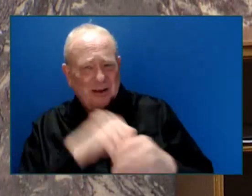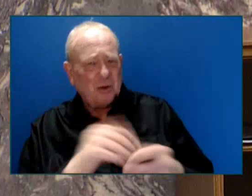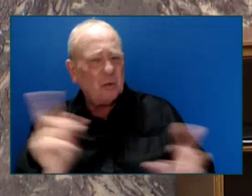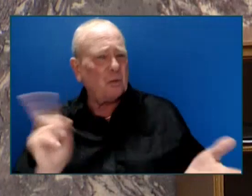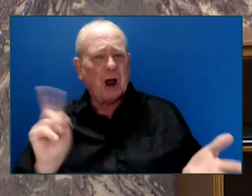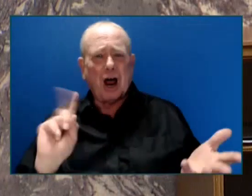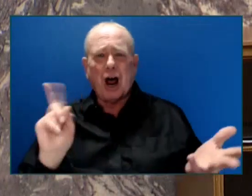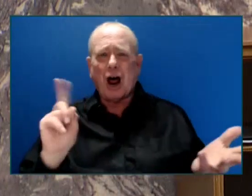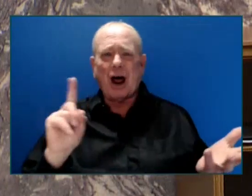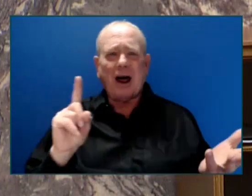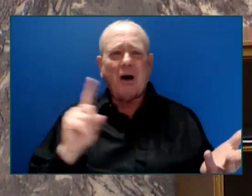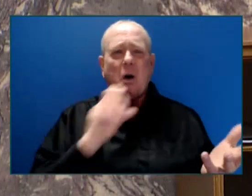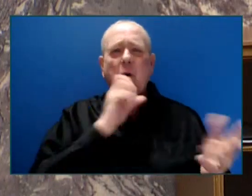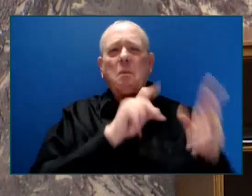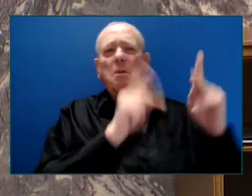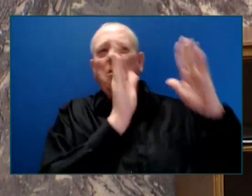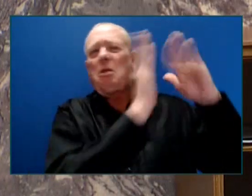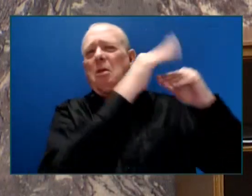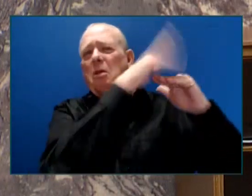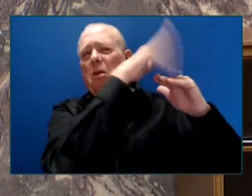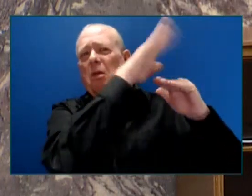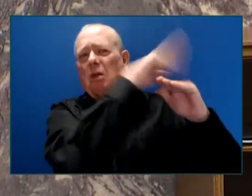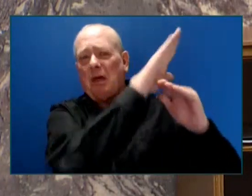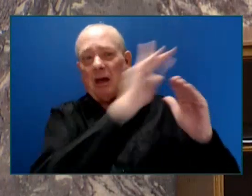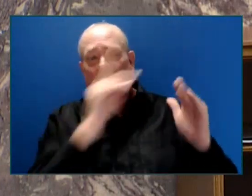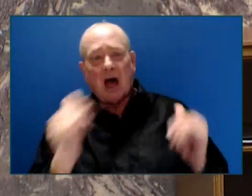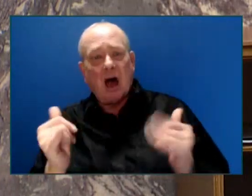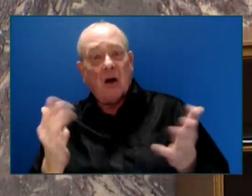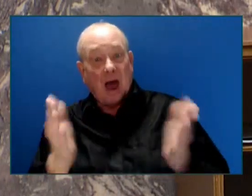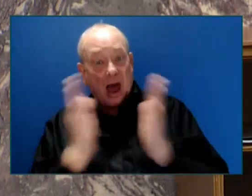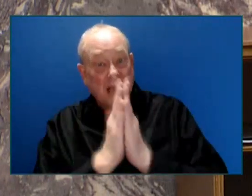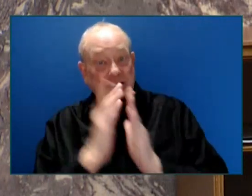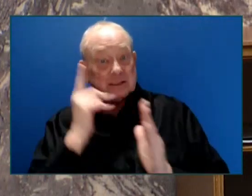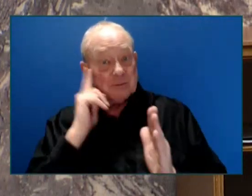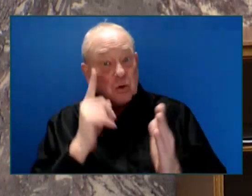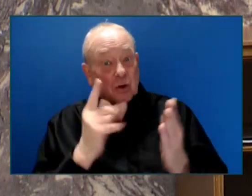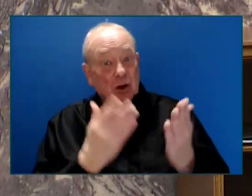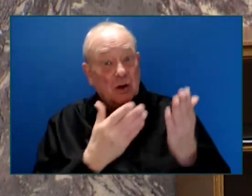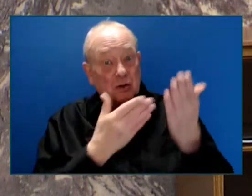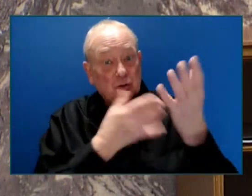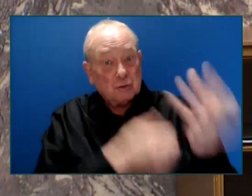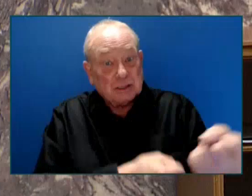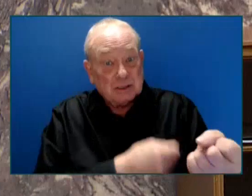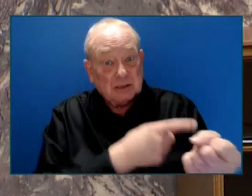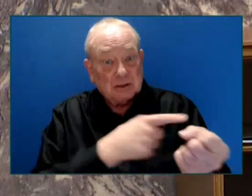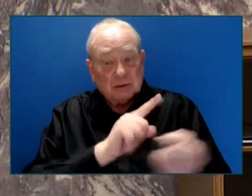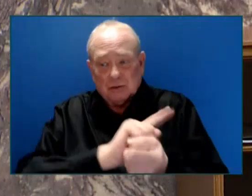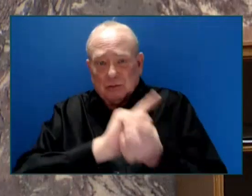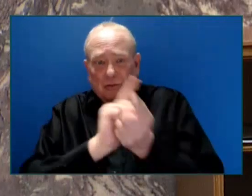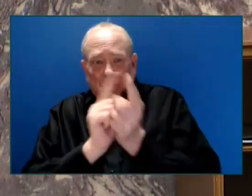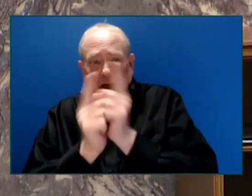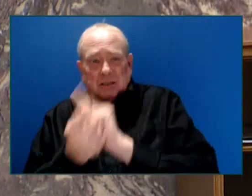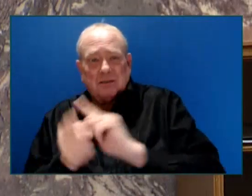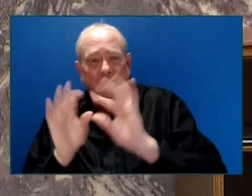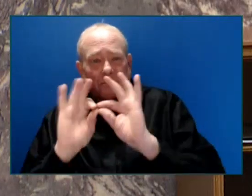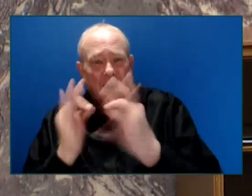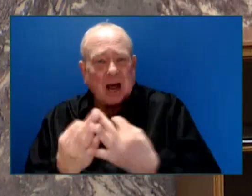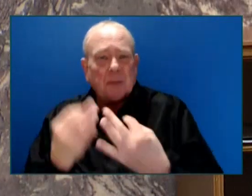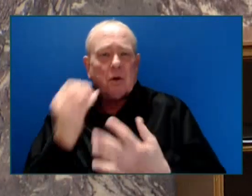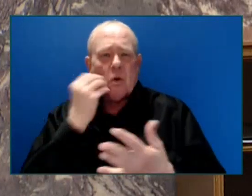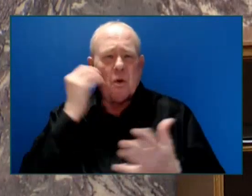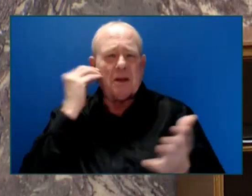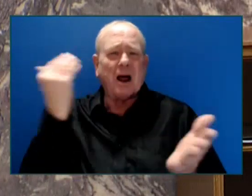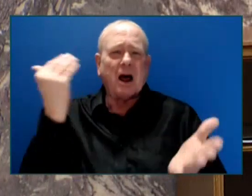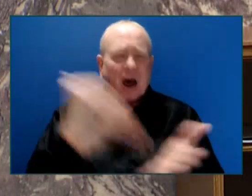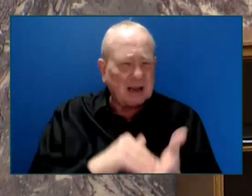to trust him as he botches another major change to family housing. So the Premier talked about California and what's